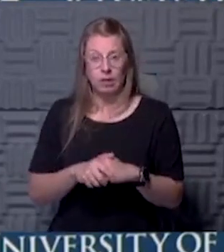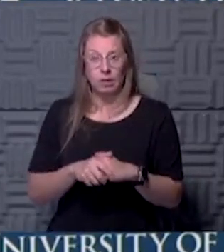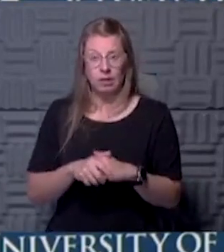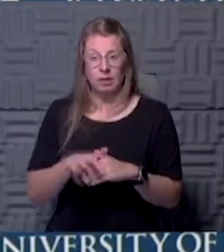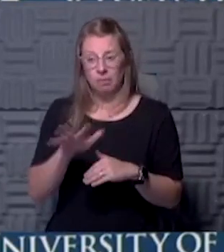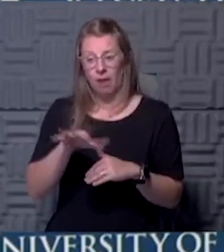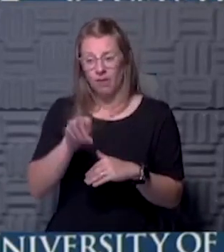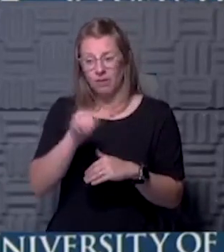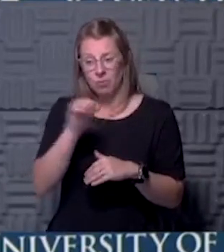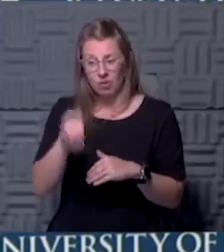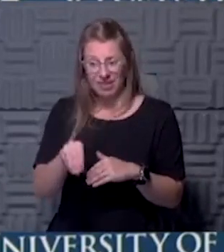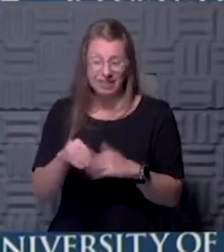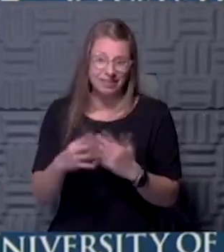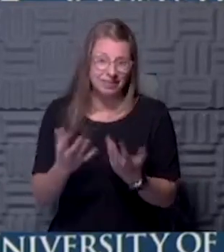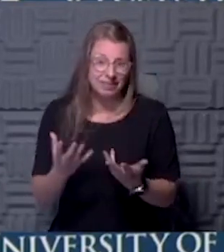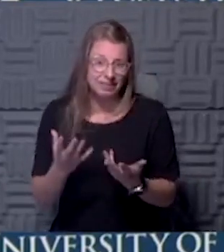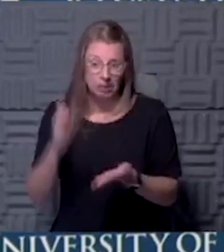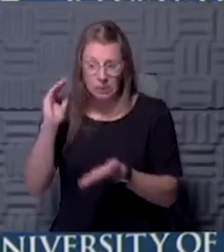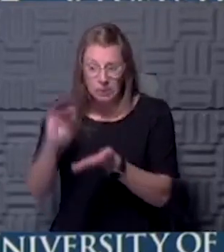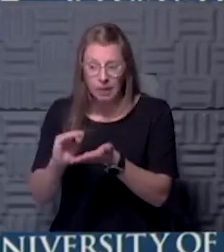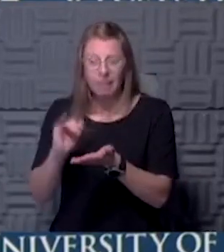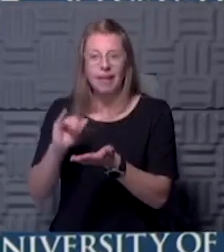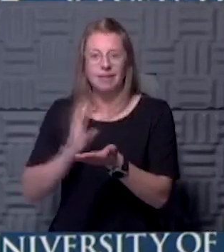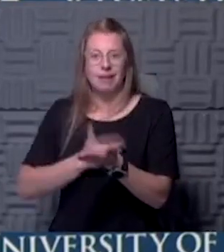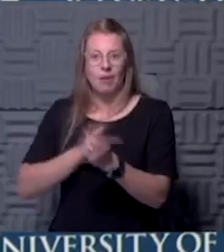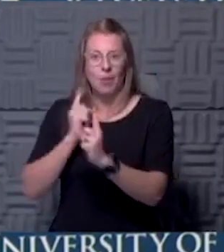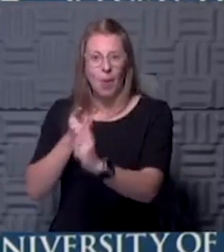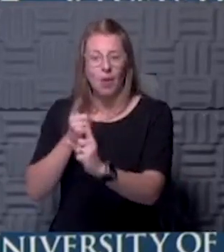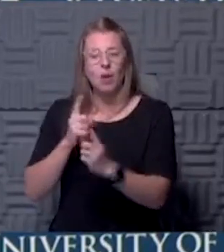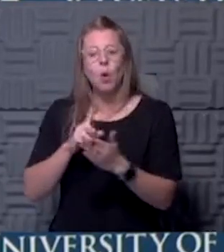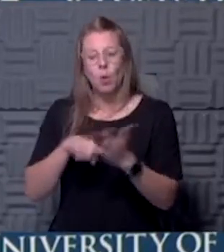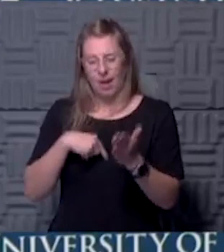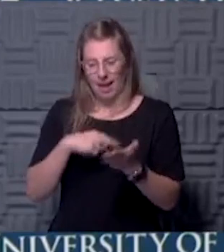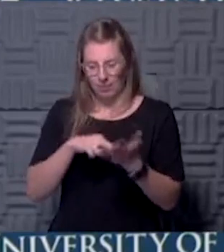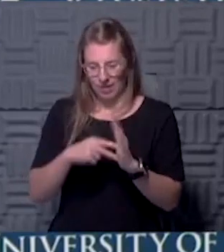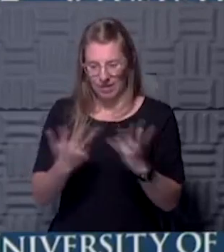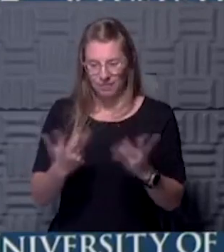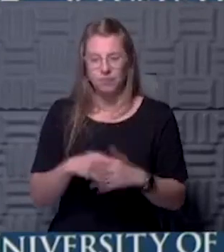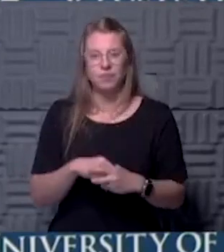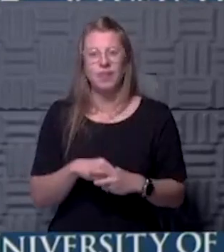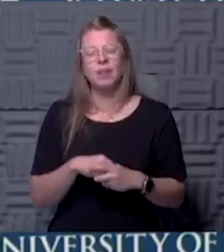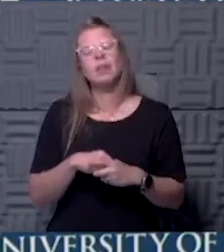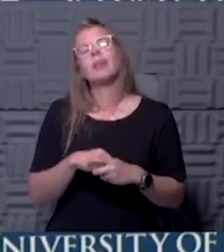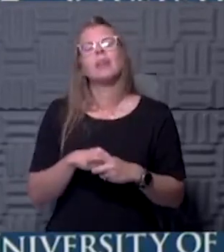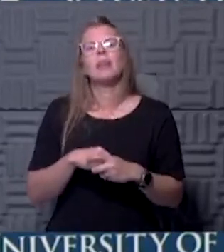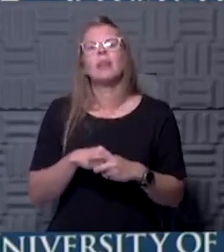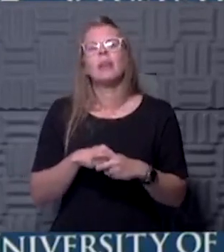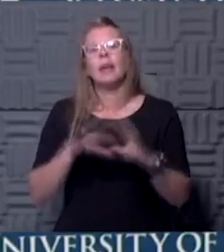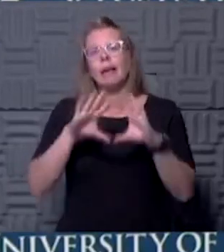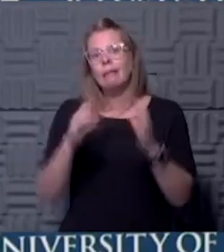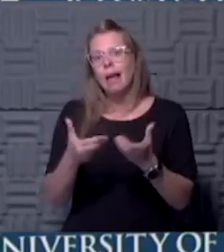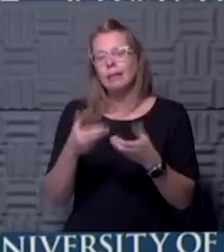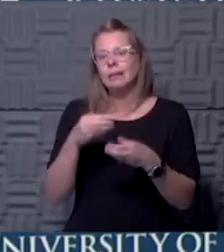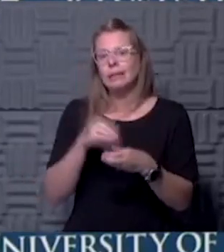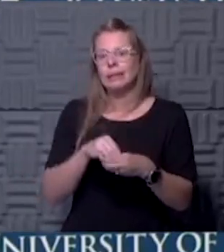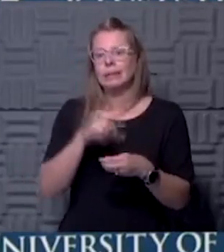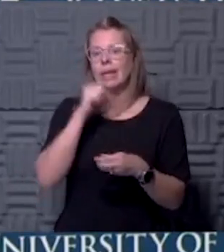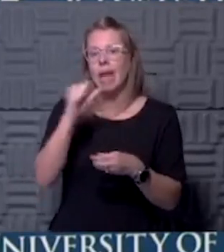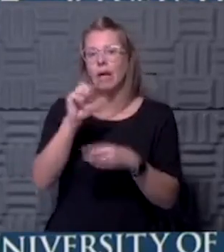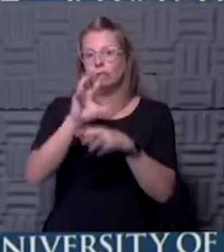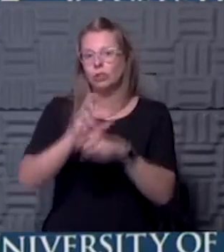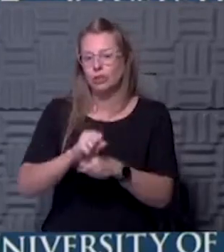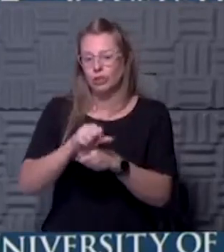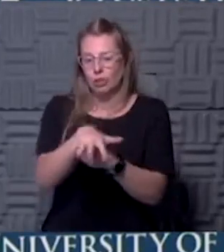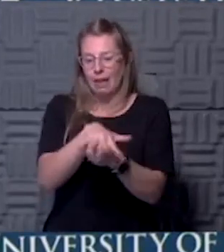about 50% is our goal. And so what I mean by that is having class in sort of non-traditional